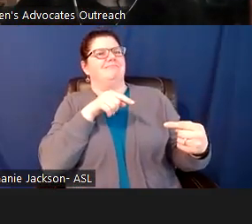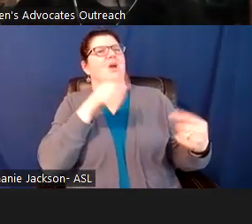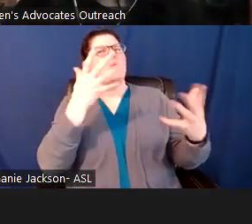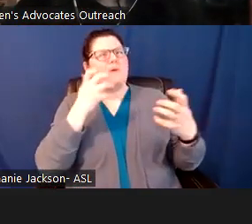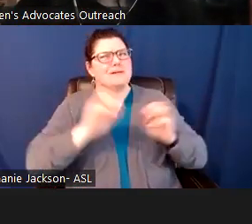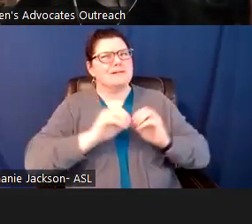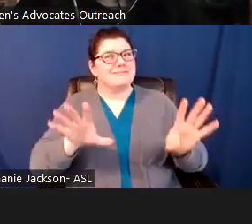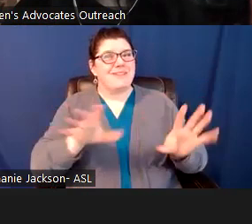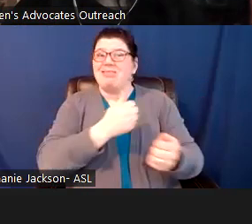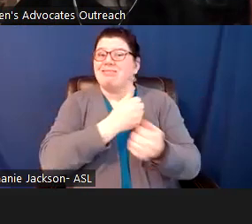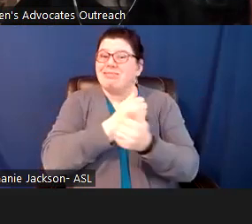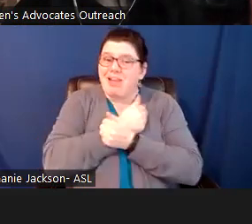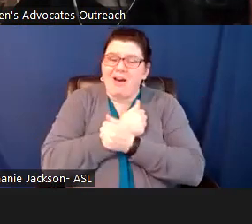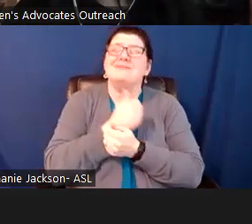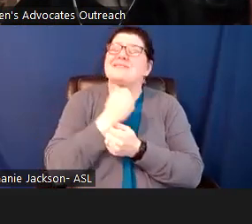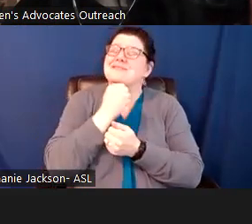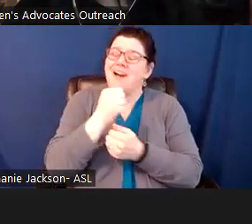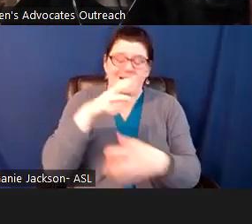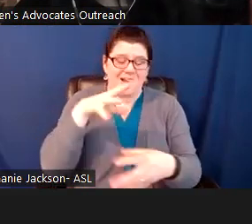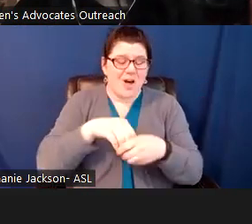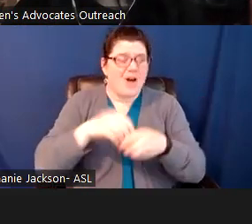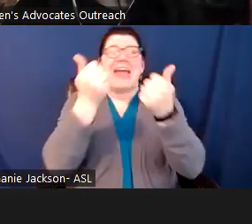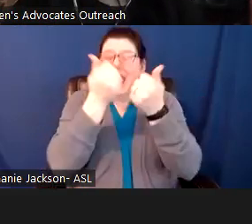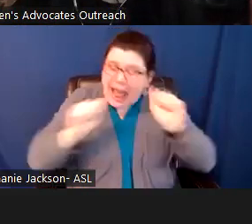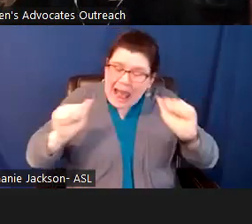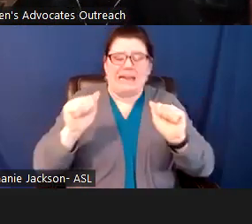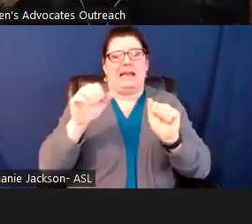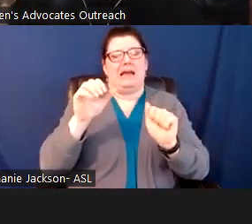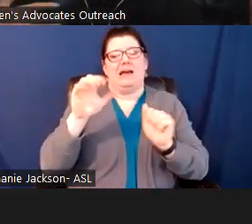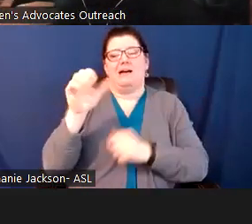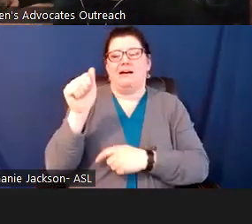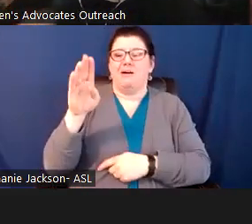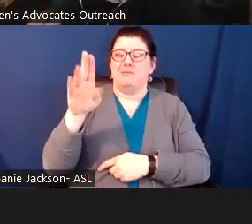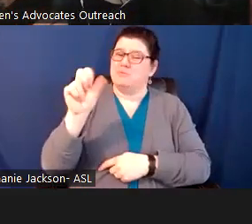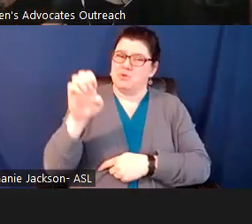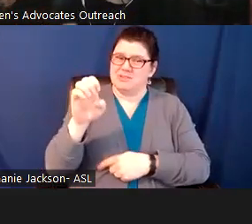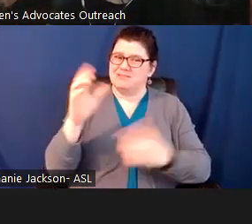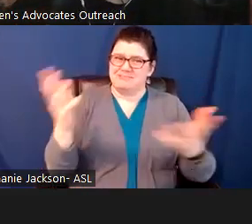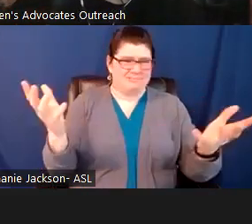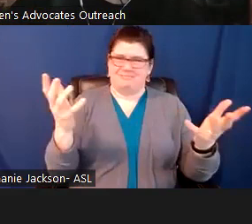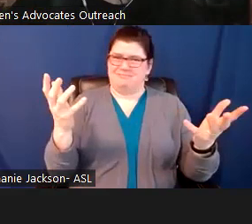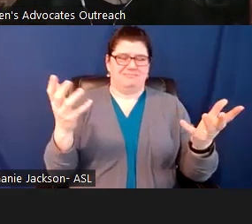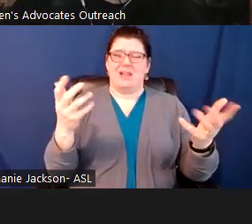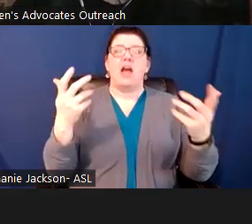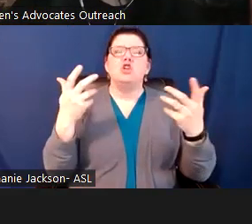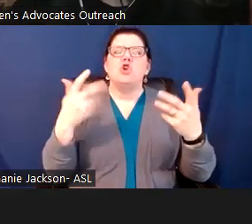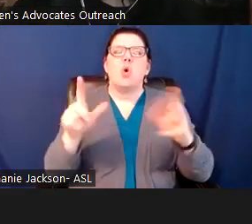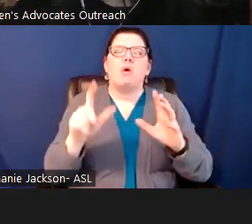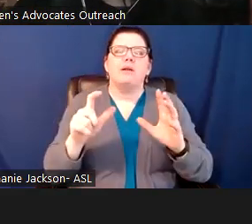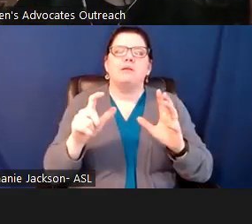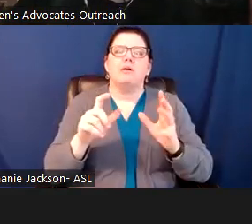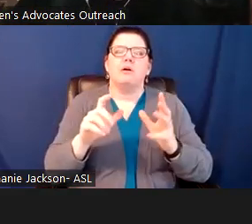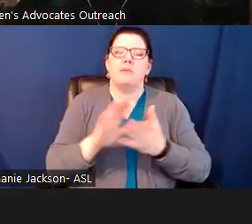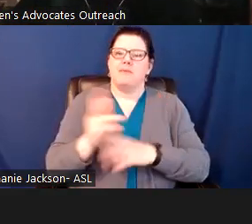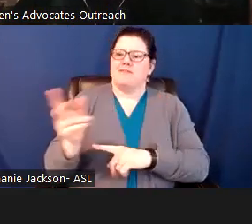that love does not involve abuse, and we also do not want to fall into victim blaming if